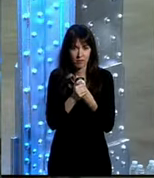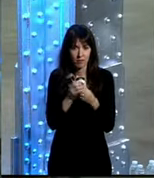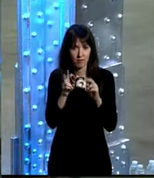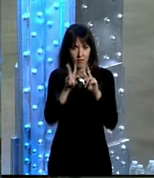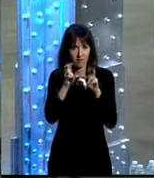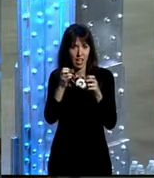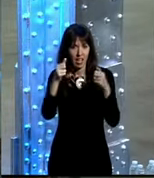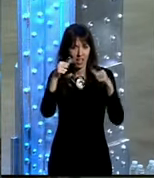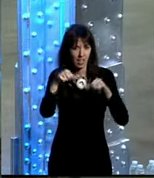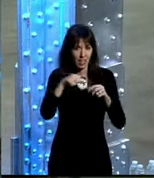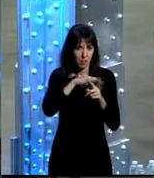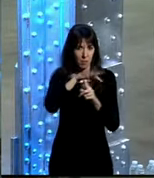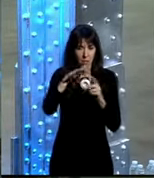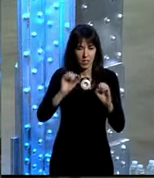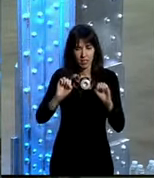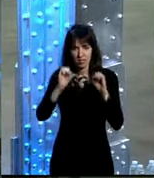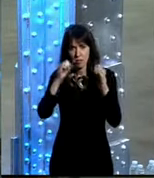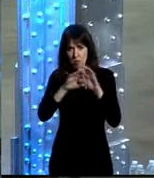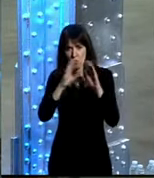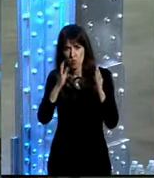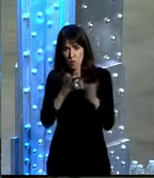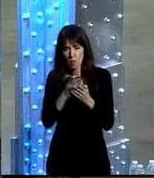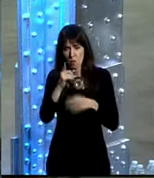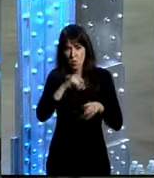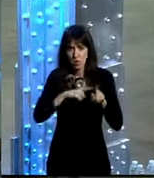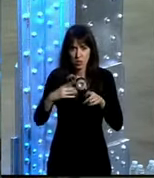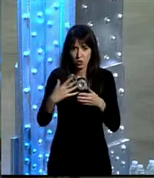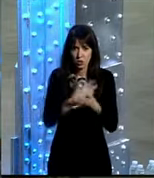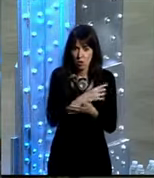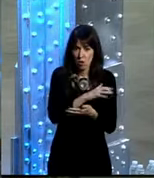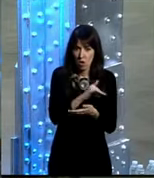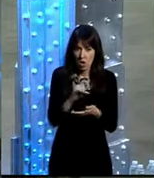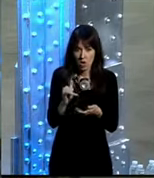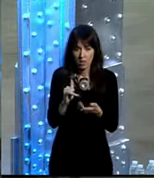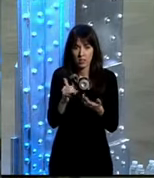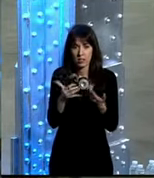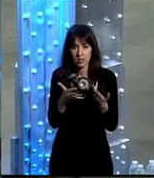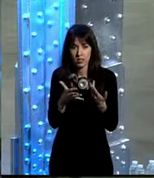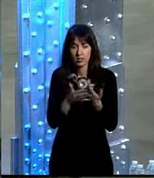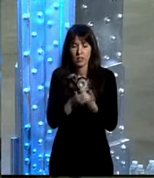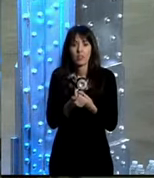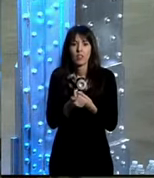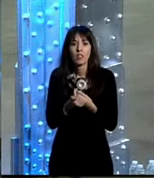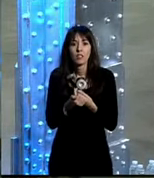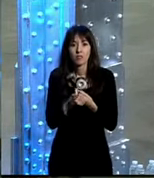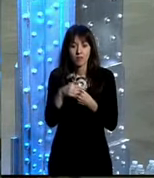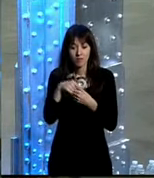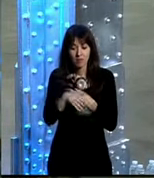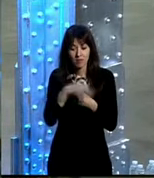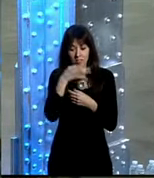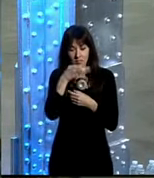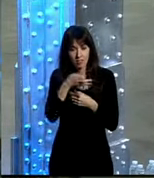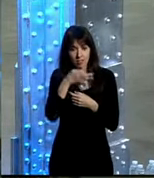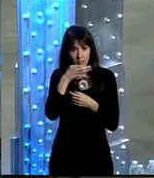the issues that we have there, and you know, there's a strong discourse for a need for actually